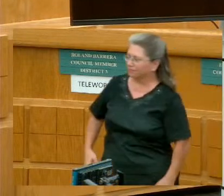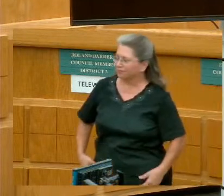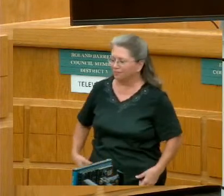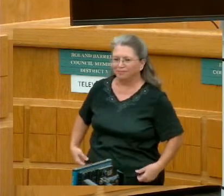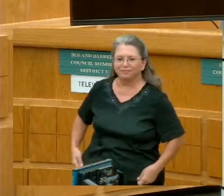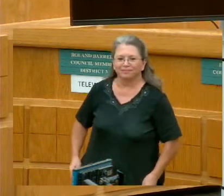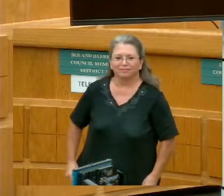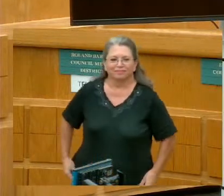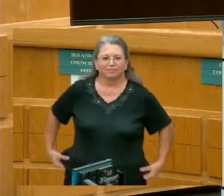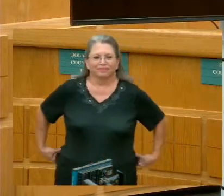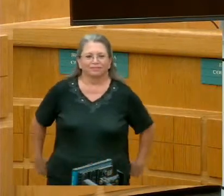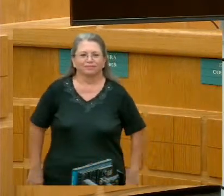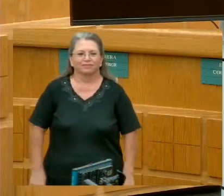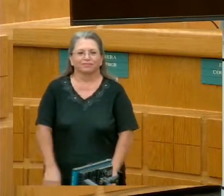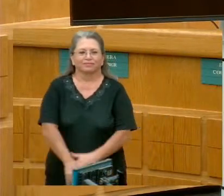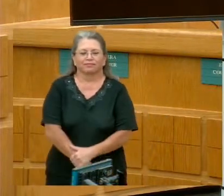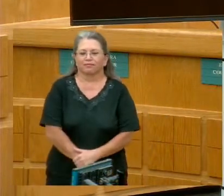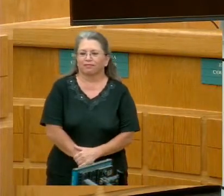All right.